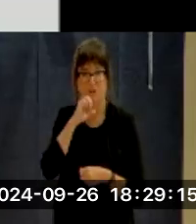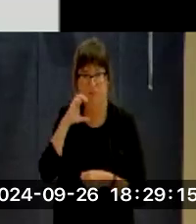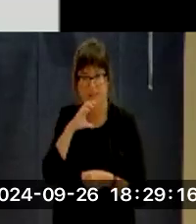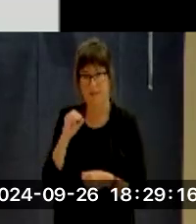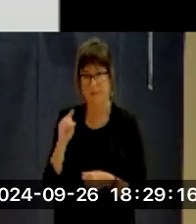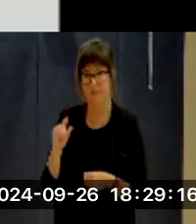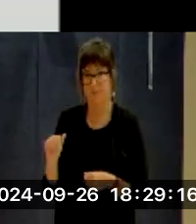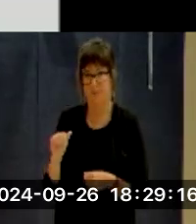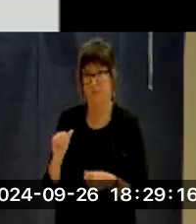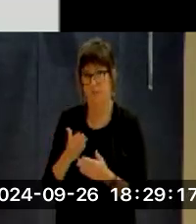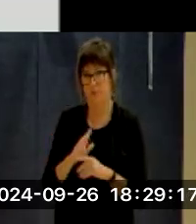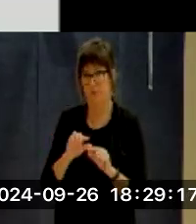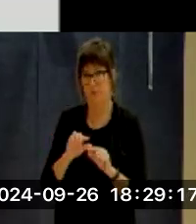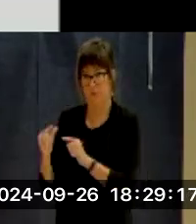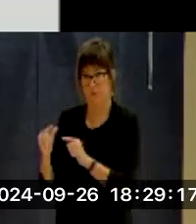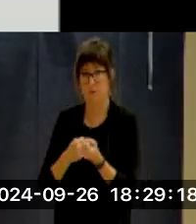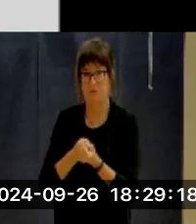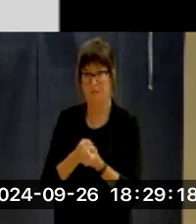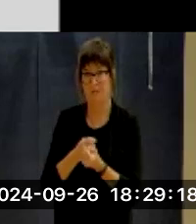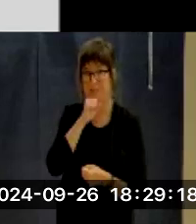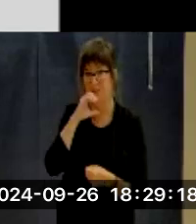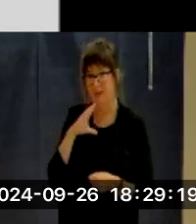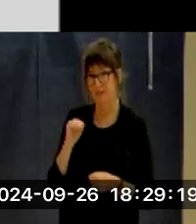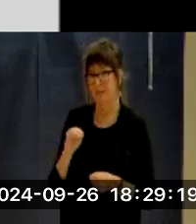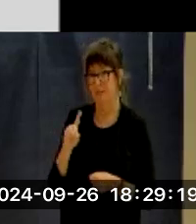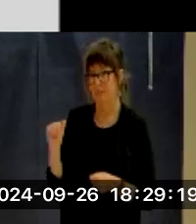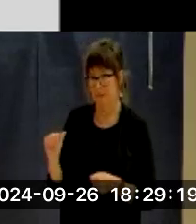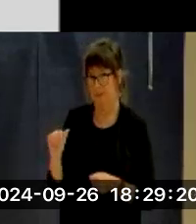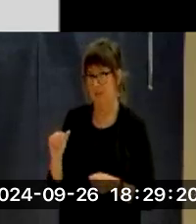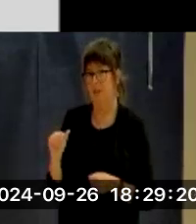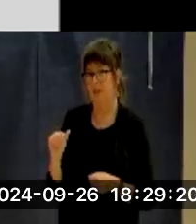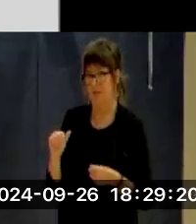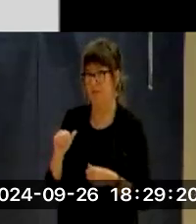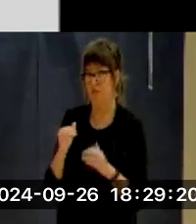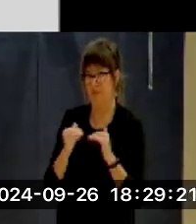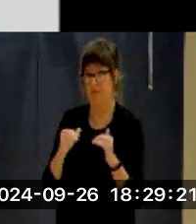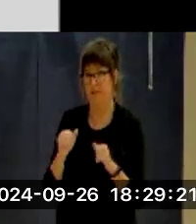groups, sponsored the Senior and Disability Justice Act. The legislature passed it